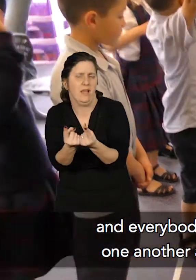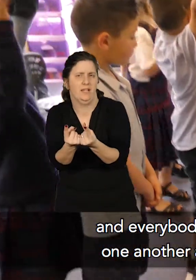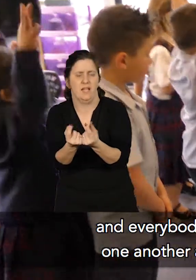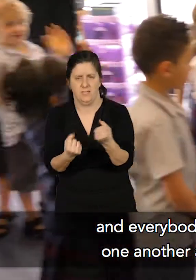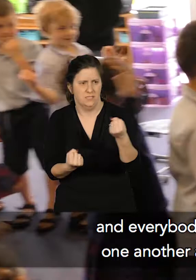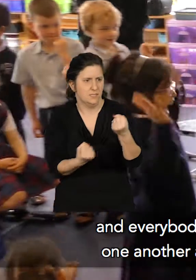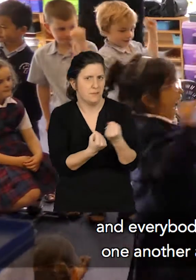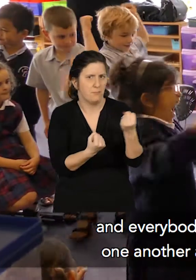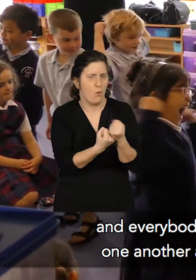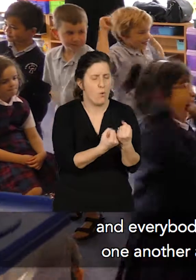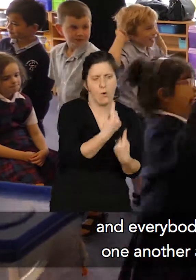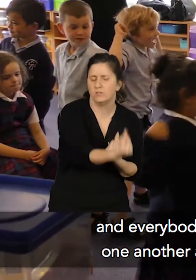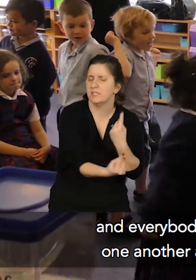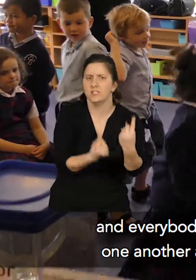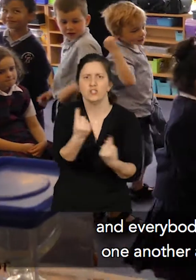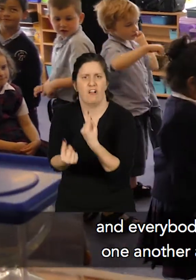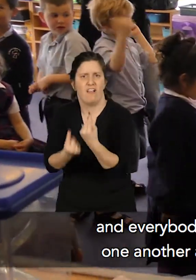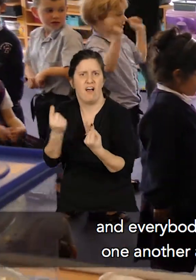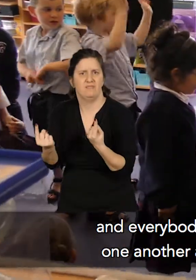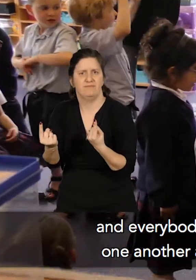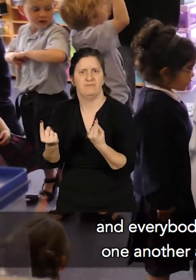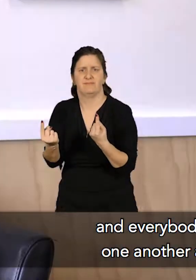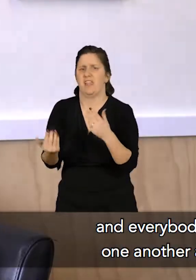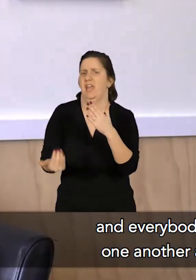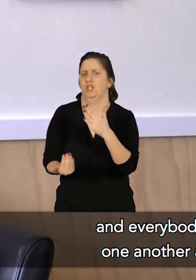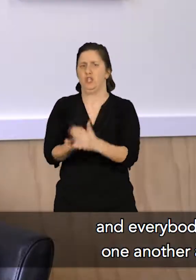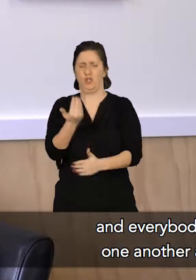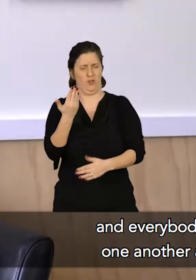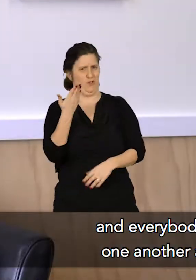everybody actually just trying something and supporting one another